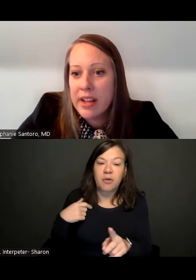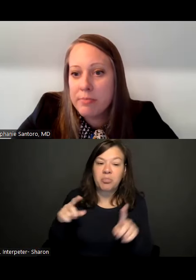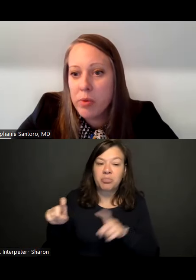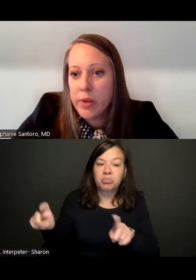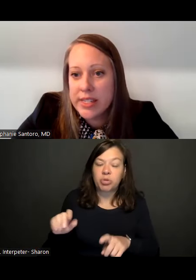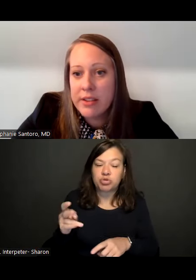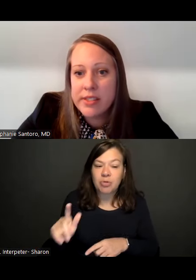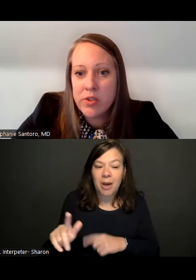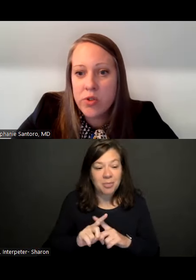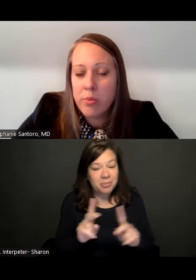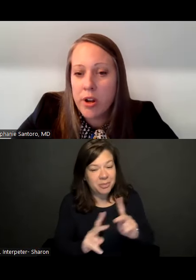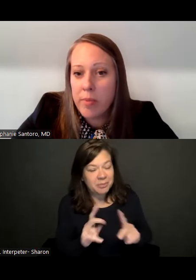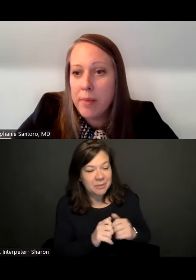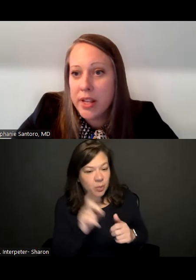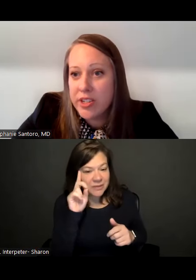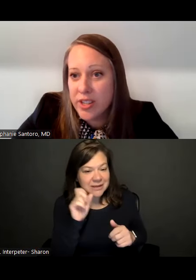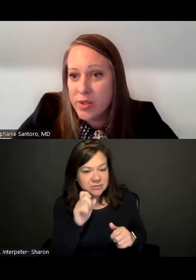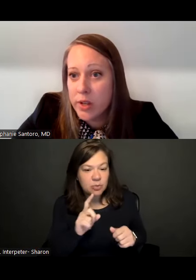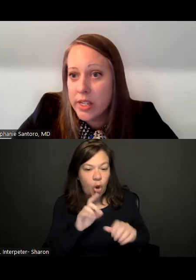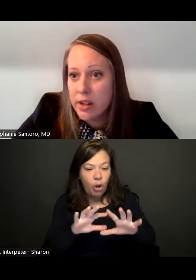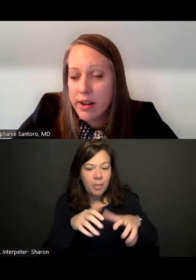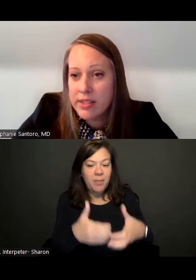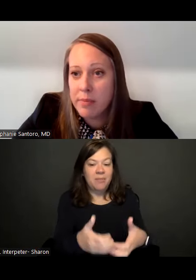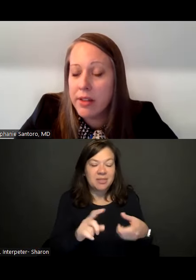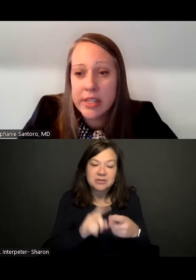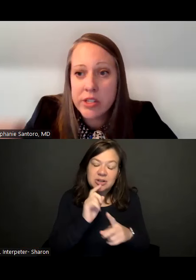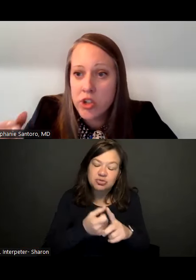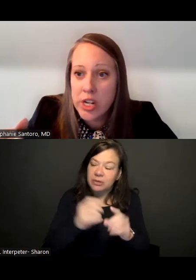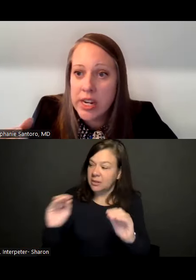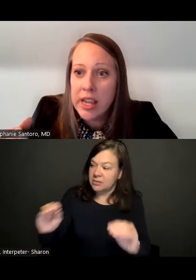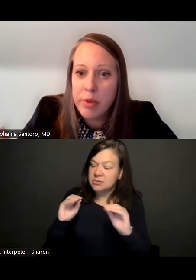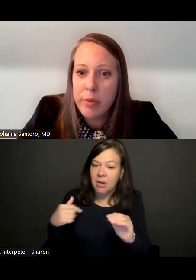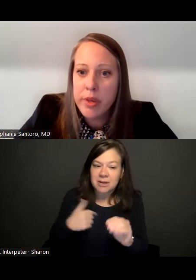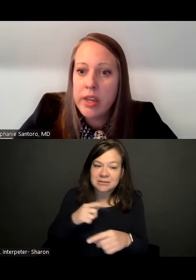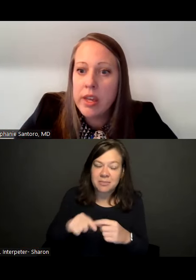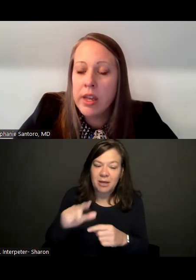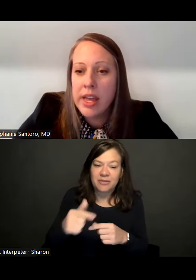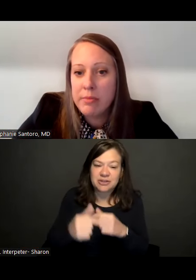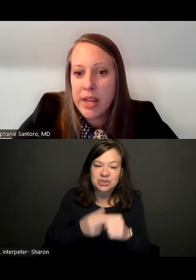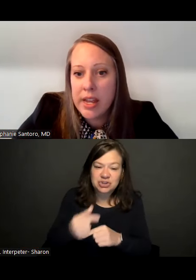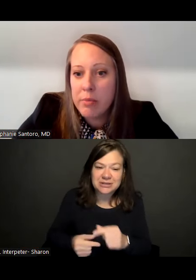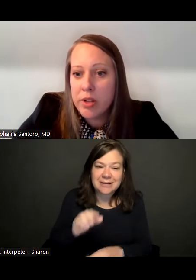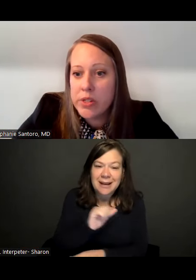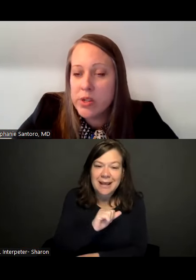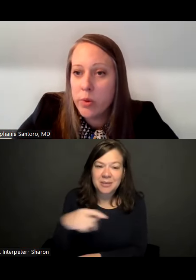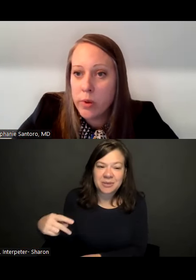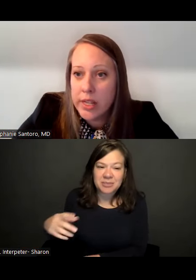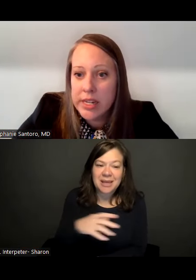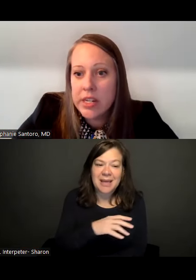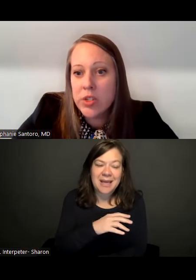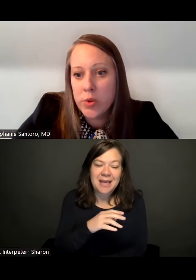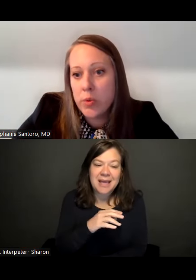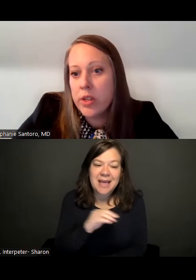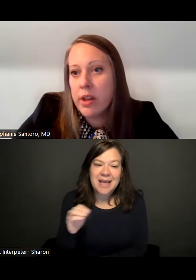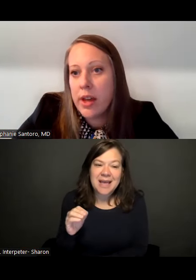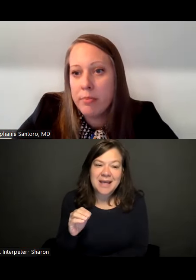But people with Down syndrome are the population that's really taught us about this gene, APP, and beta amyloid. So we really